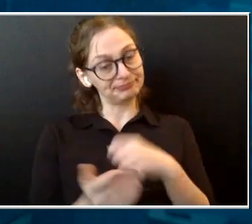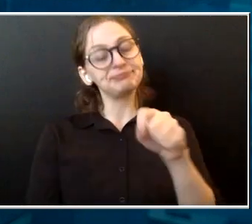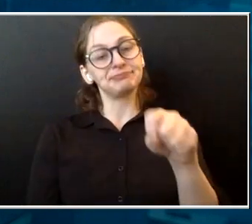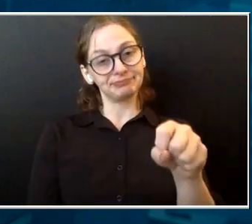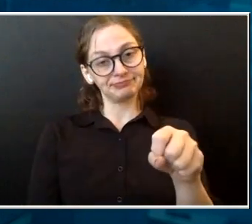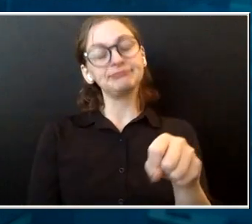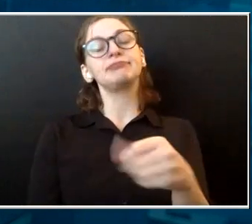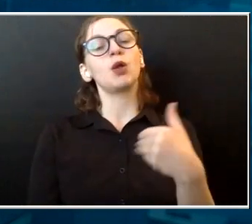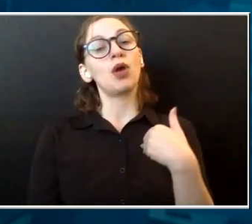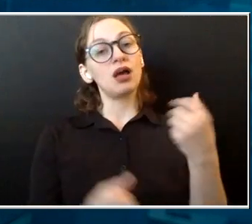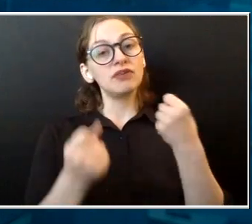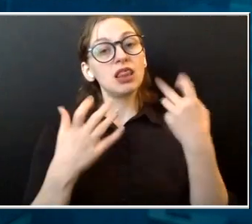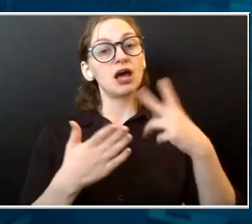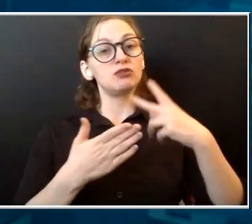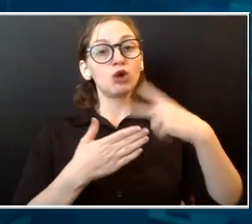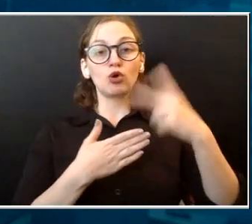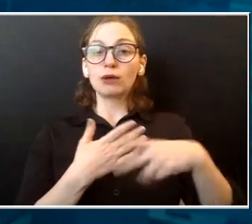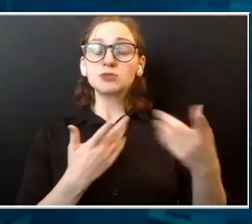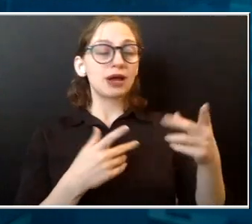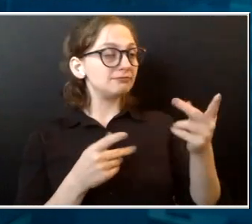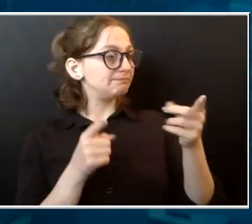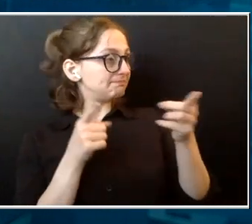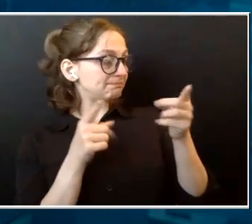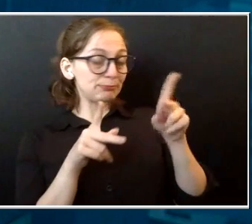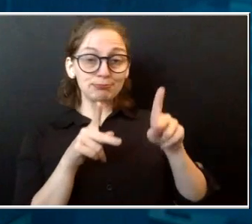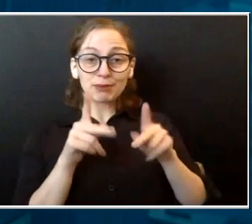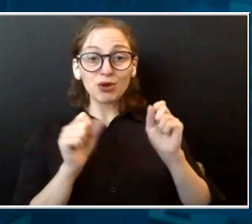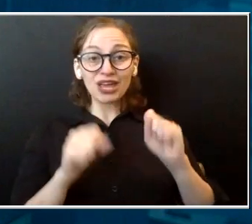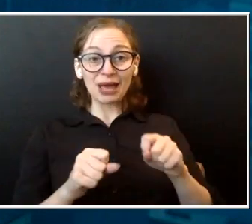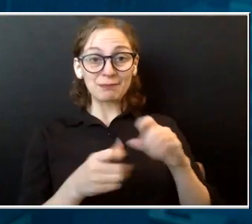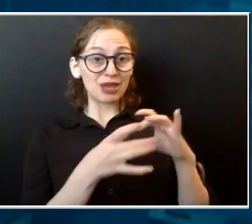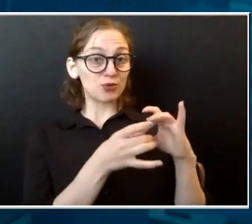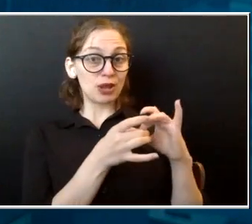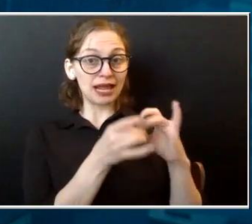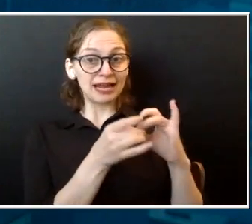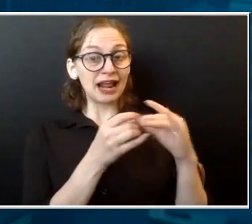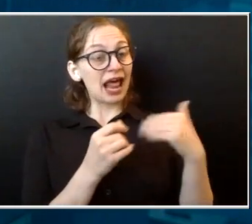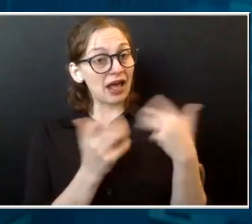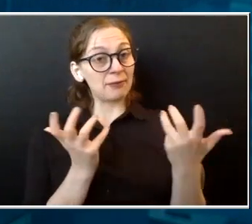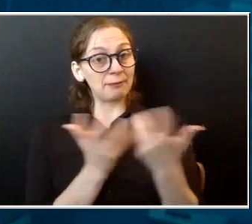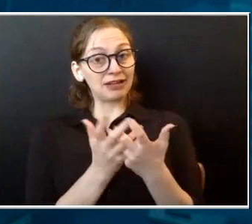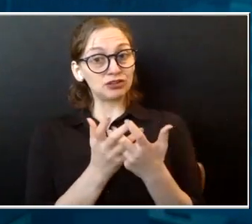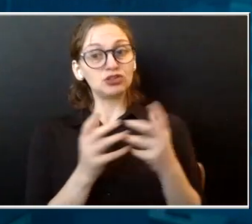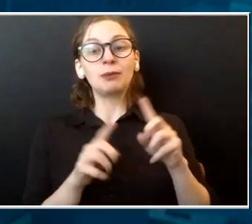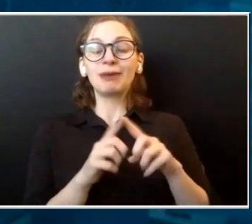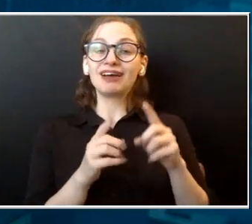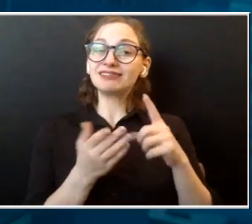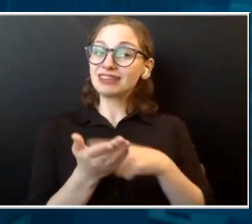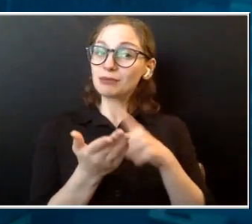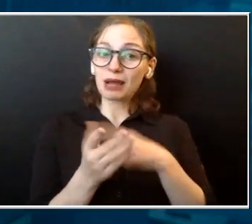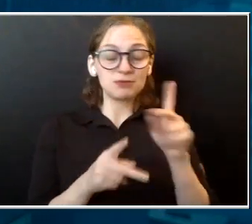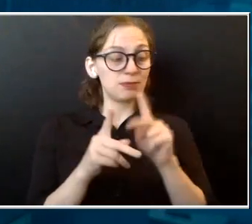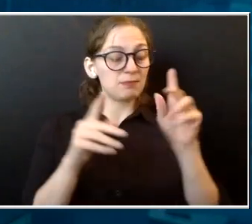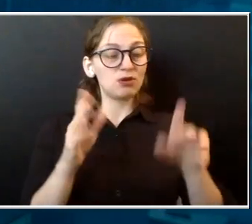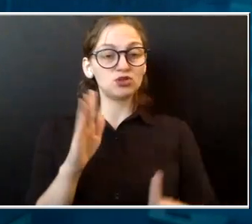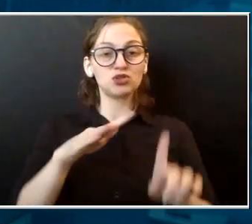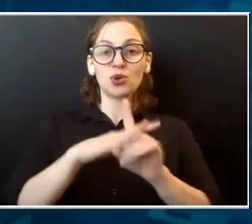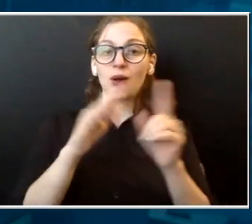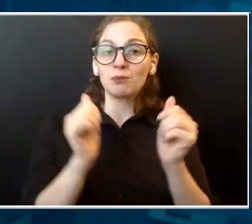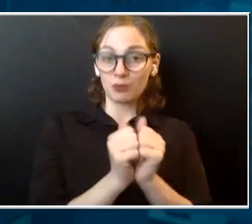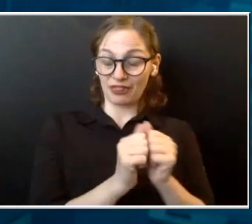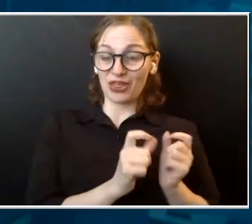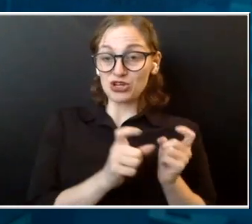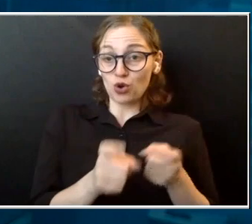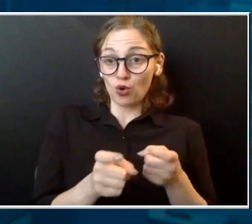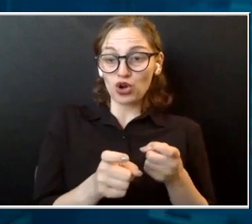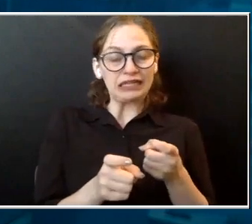can be related and they have a lot of matches and so forth, but there are a lot of programs where people show up with a donor and they don't match. So we can do pair donation and create